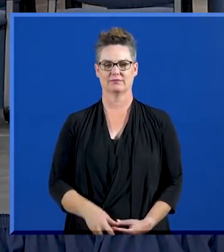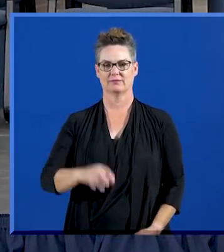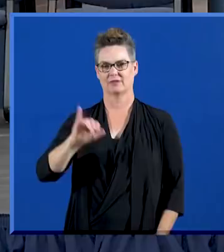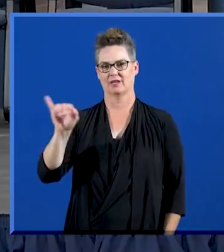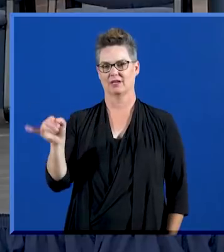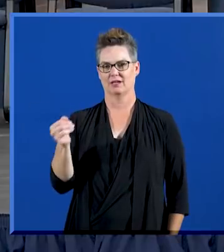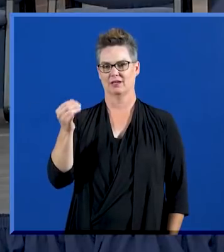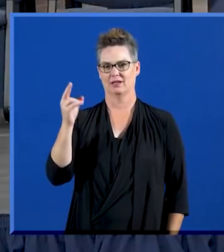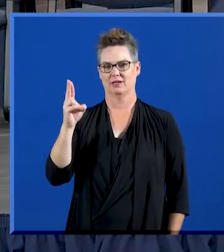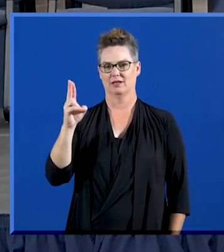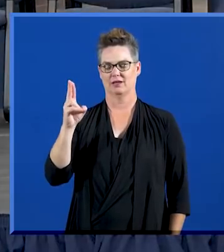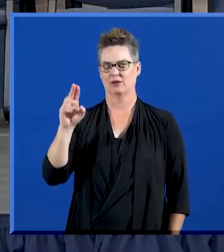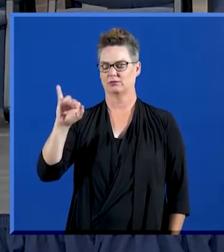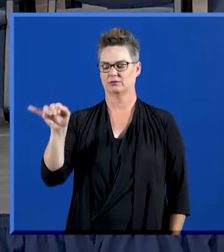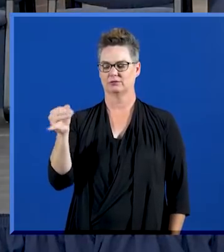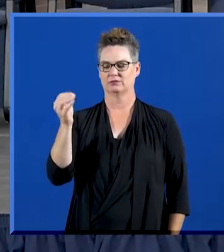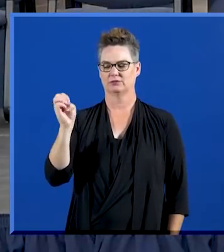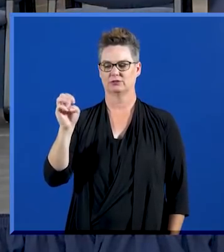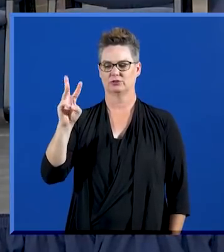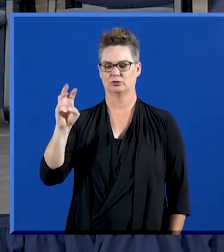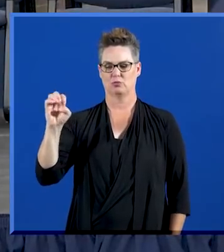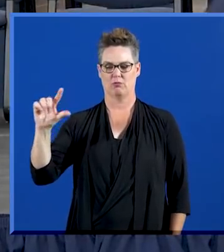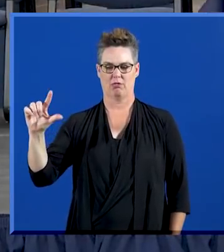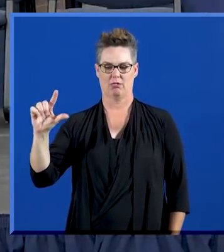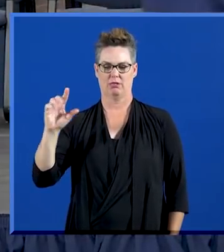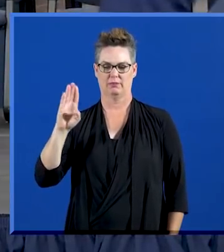Jewel Beasley.